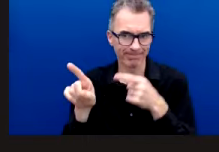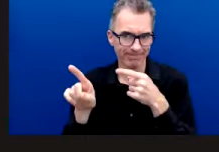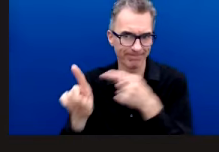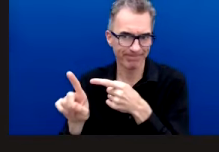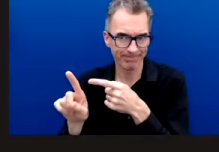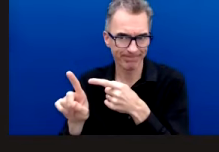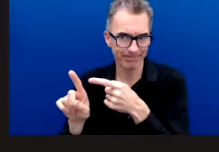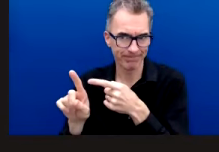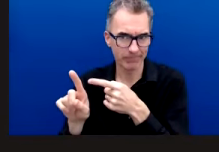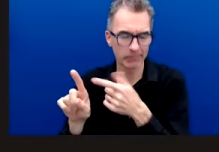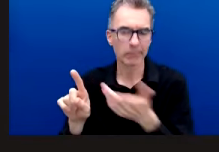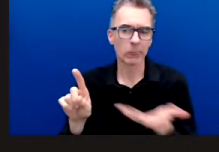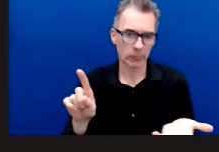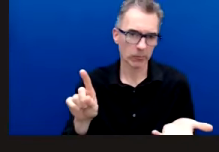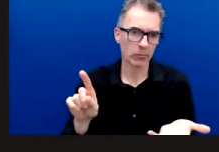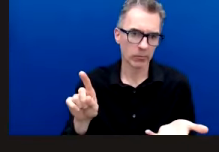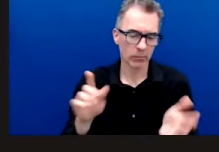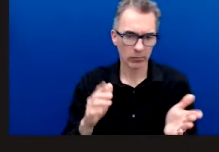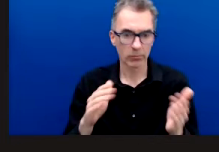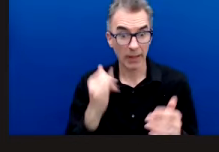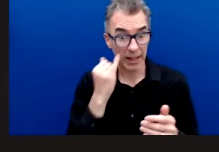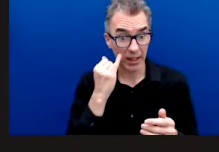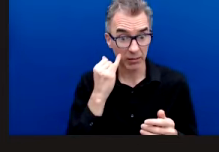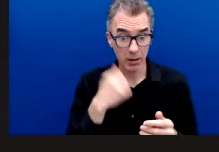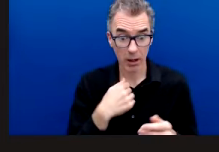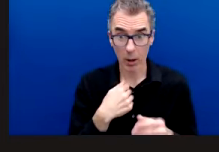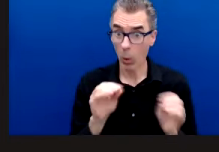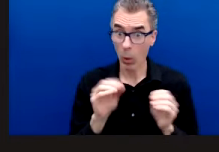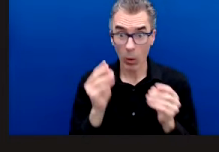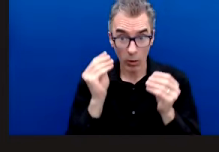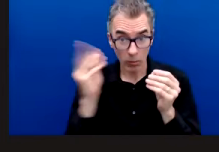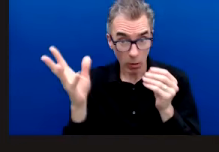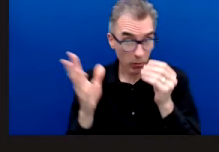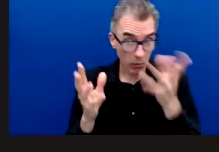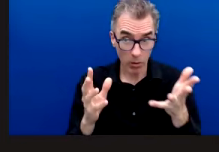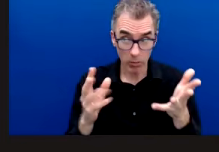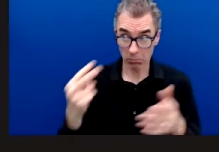Yeah, you're supposed to report it. I mean, in terms of being held liable in some way, I mean,